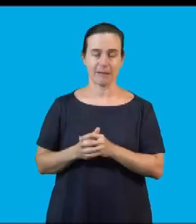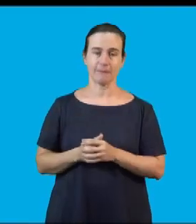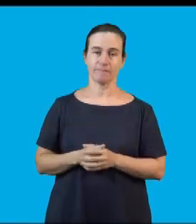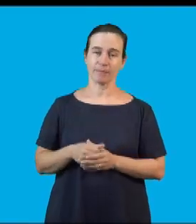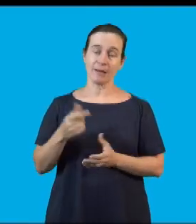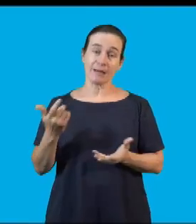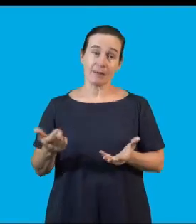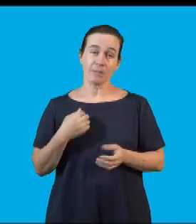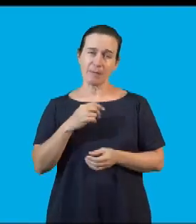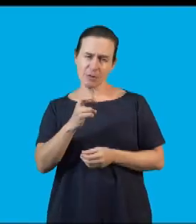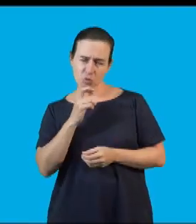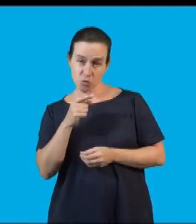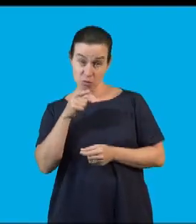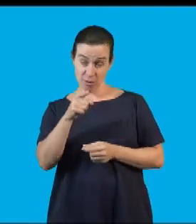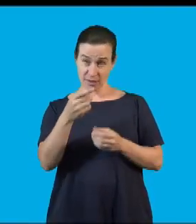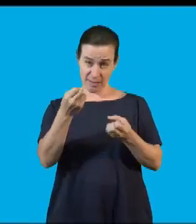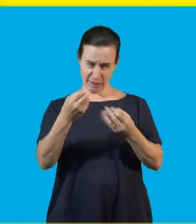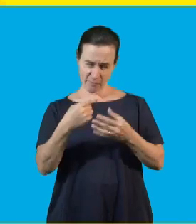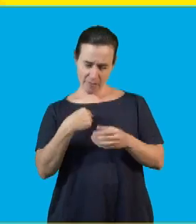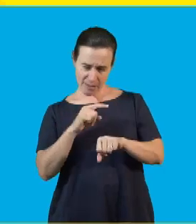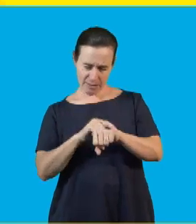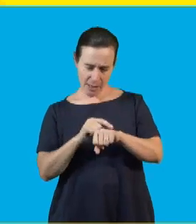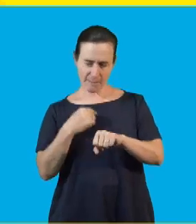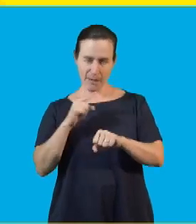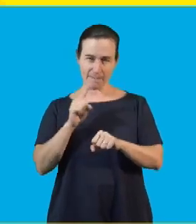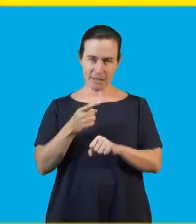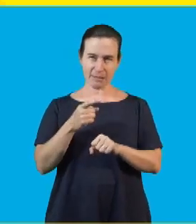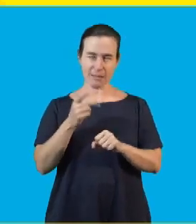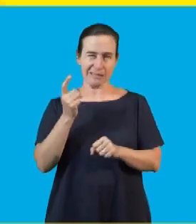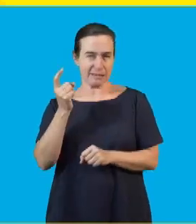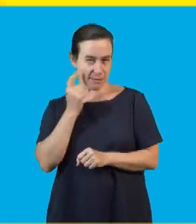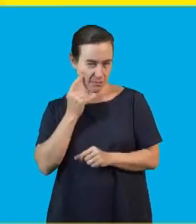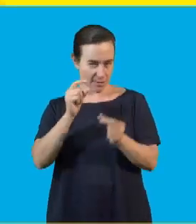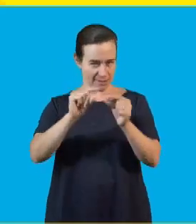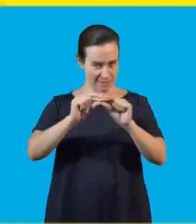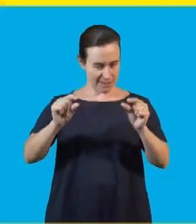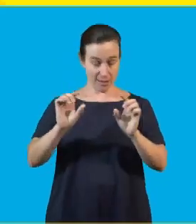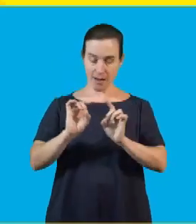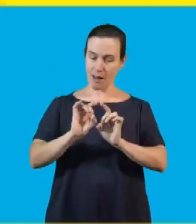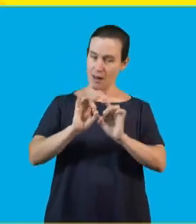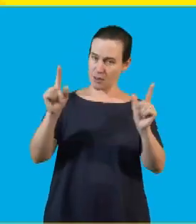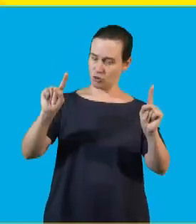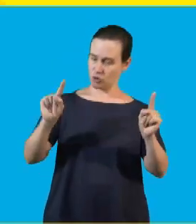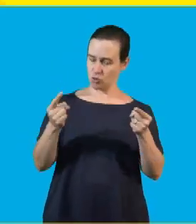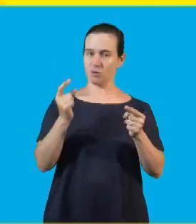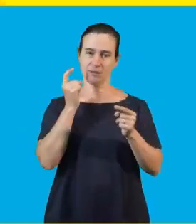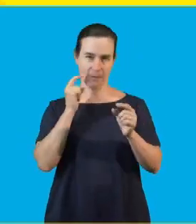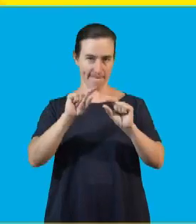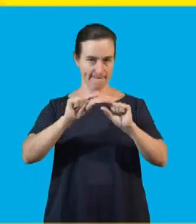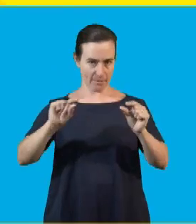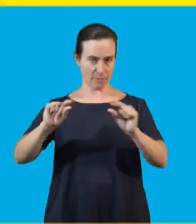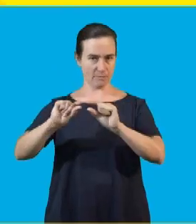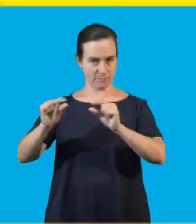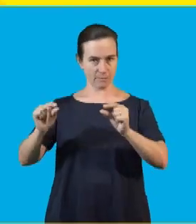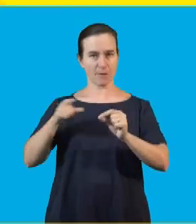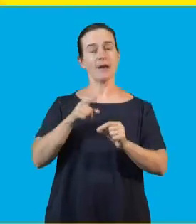the time given to you by the examiners. Spend time on creating simple sentences that are clear in their meaning and